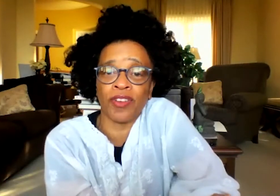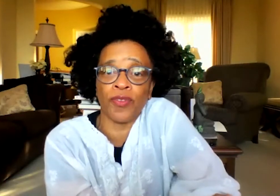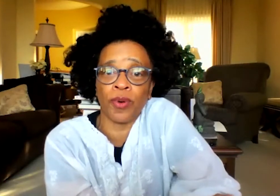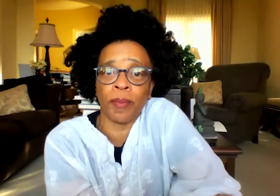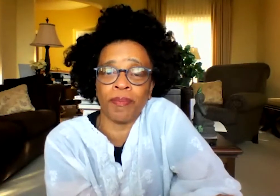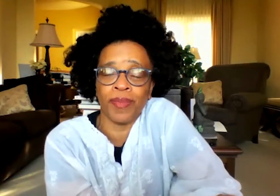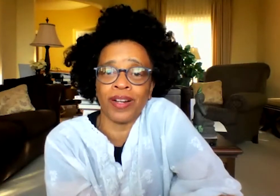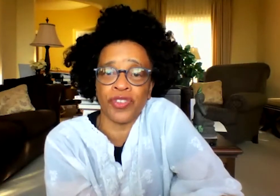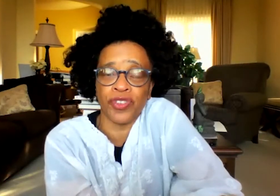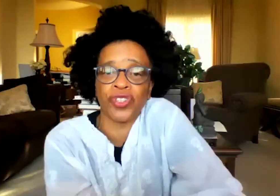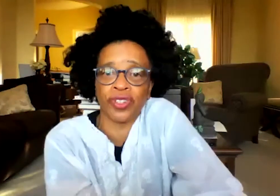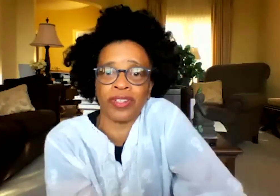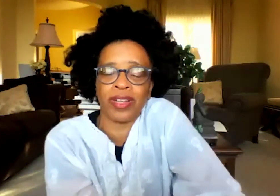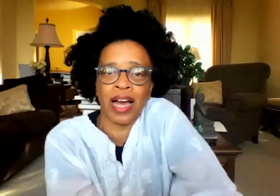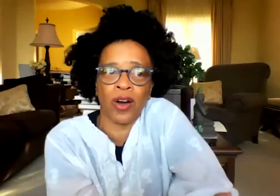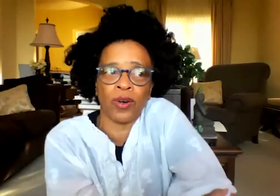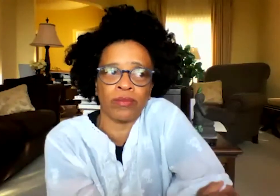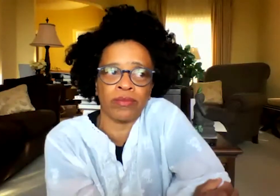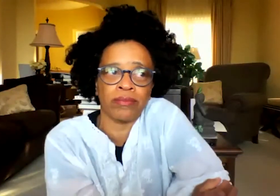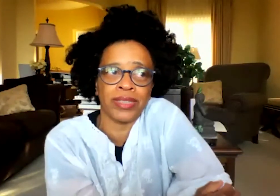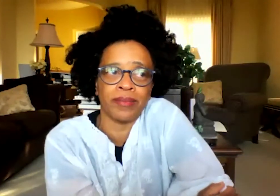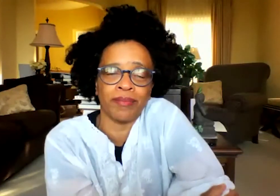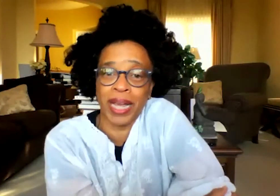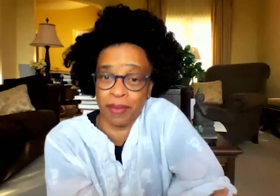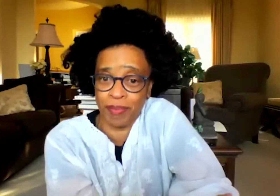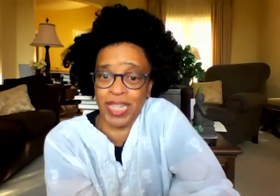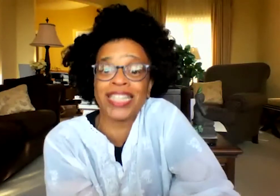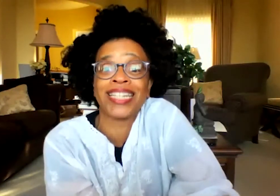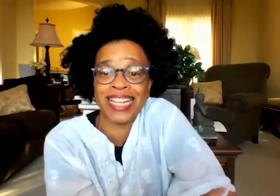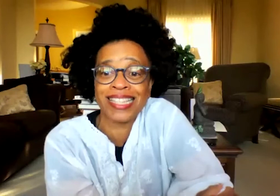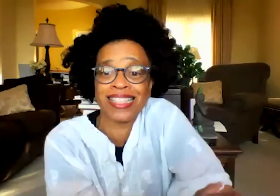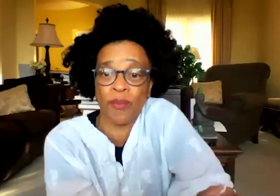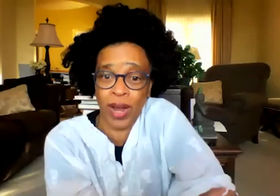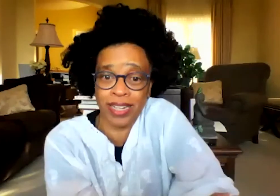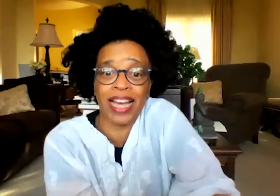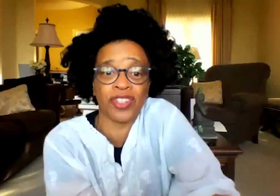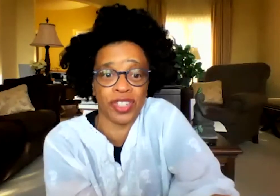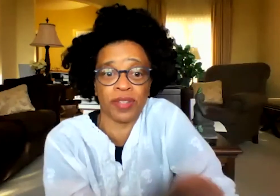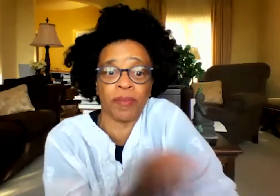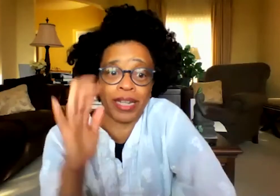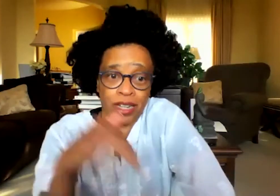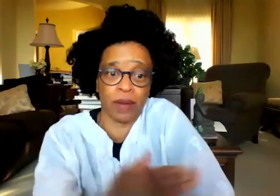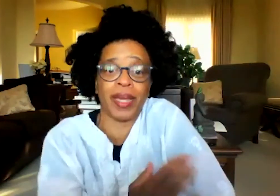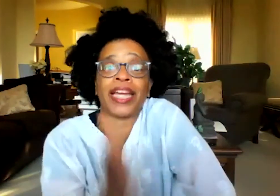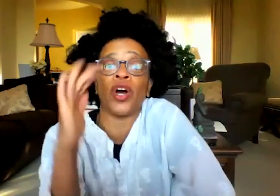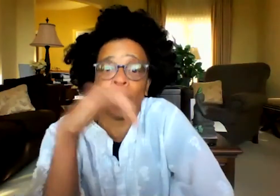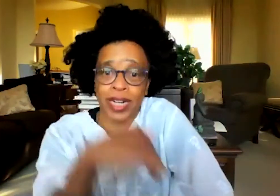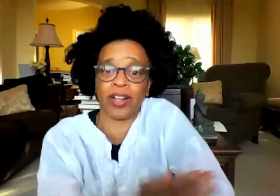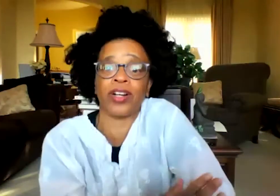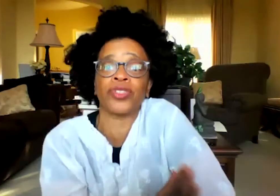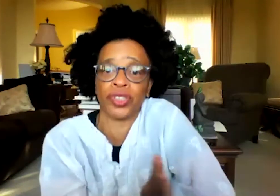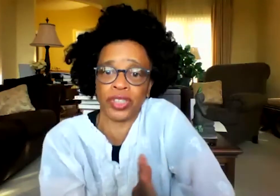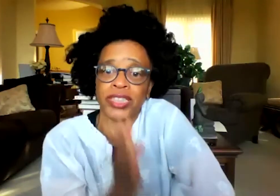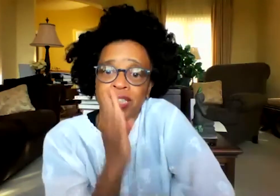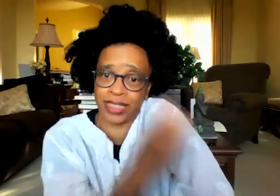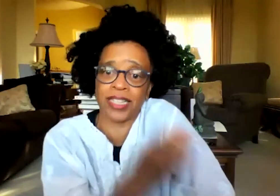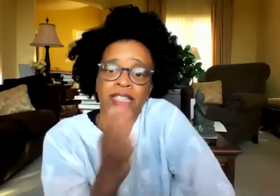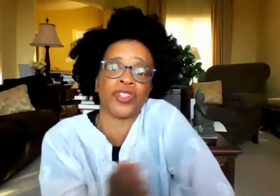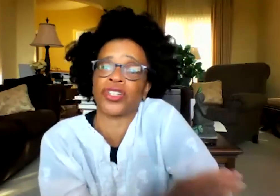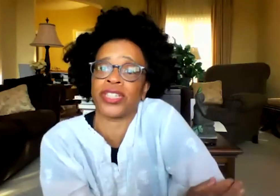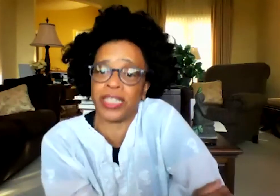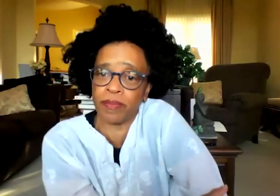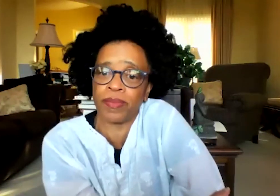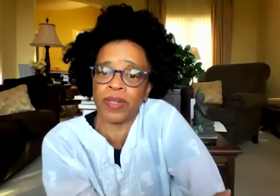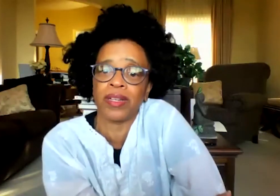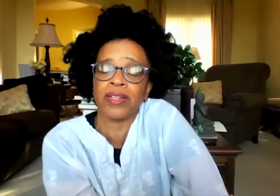and have therefore understood how it might be the case that white nationalism might come and go in our culture because this has